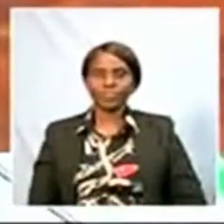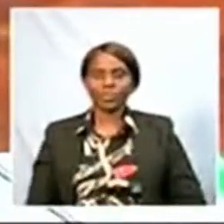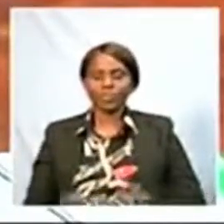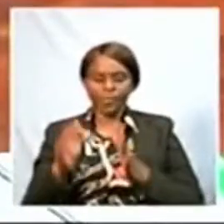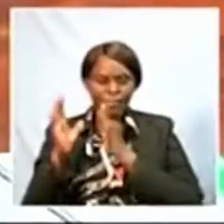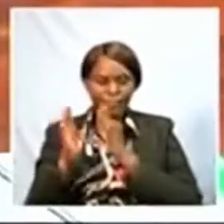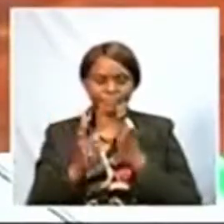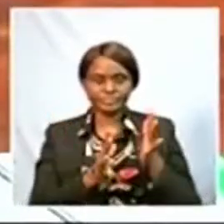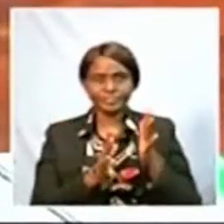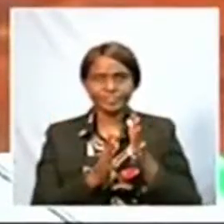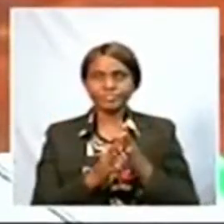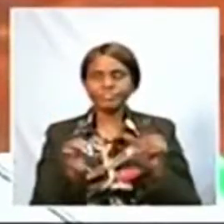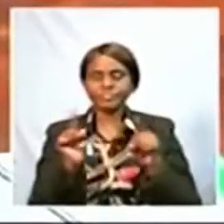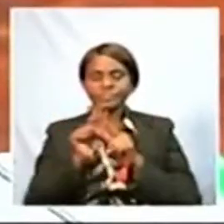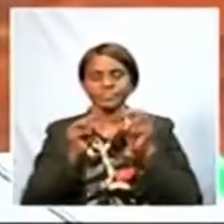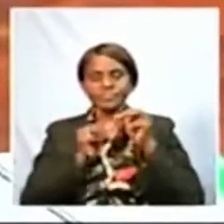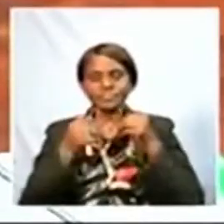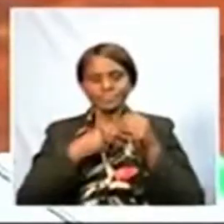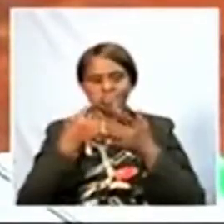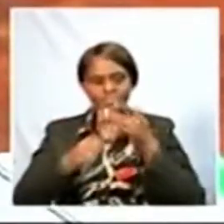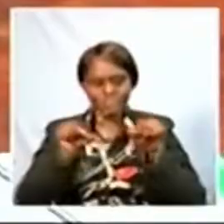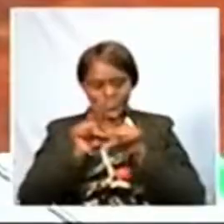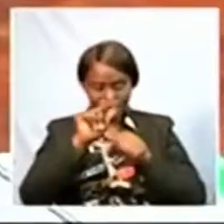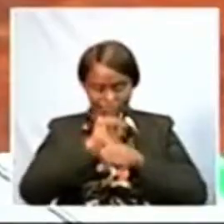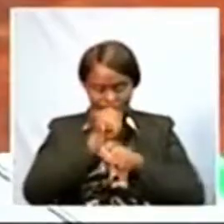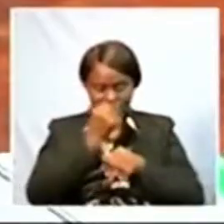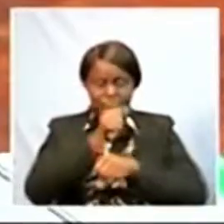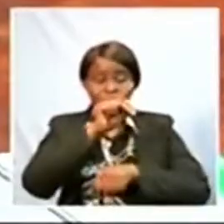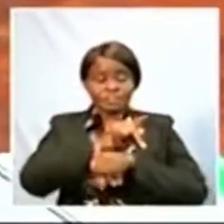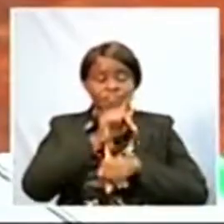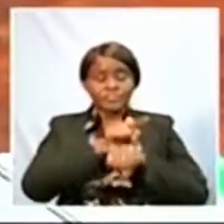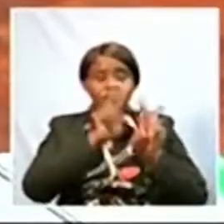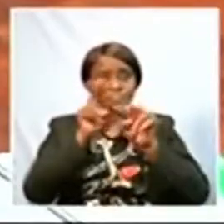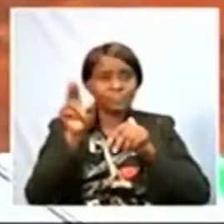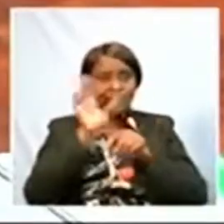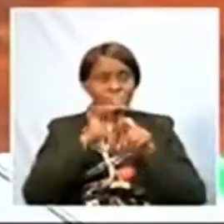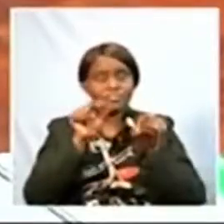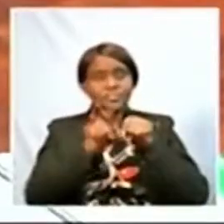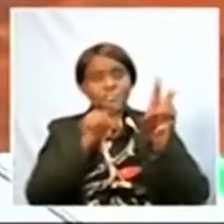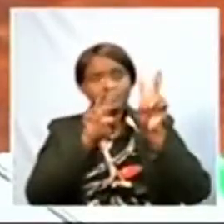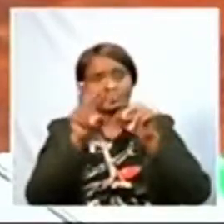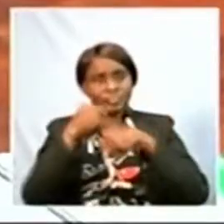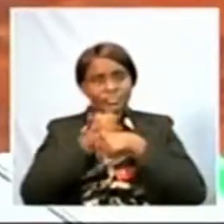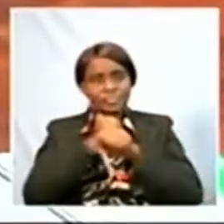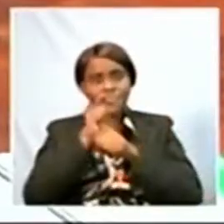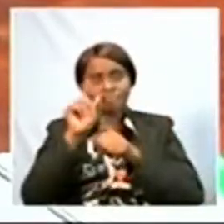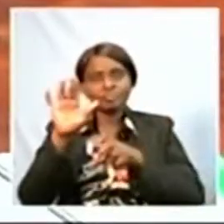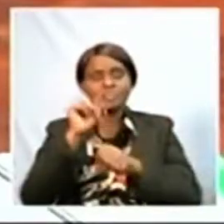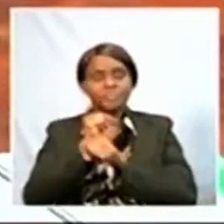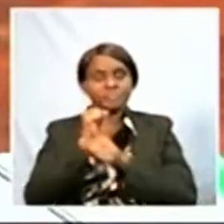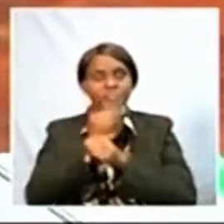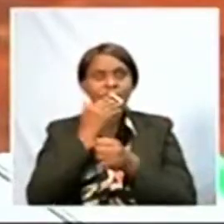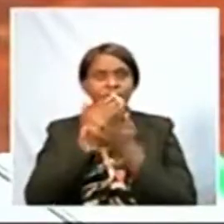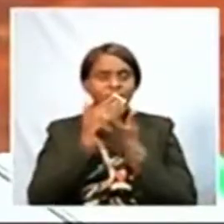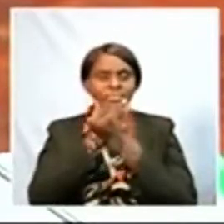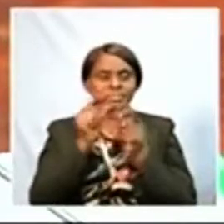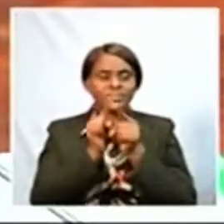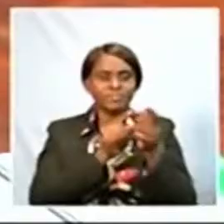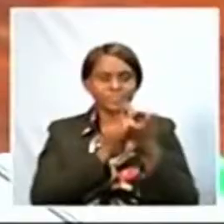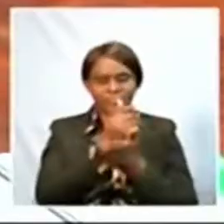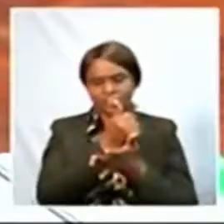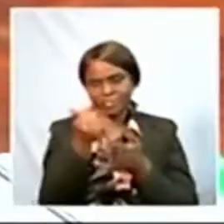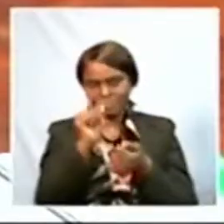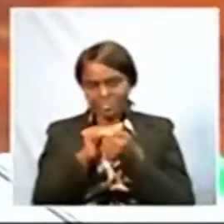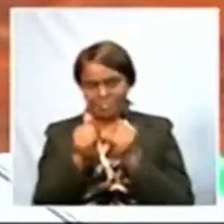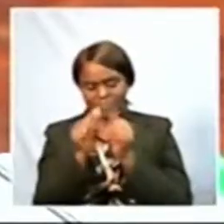Remedial measure. Management has intensified project monitoring and supervision to ensure quality works and correction of any defects